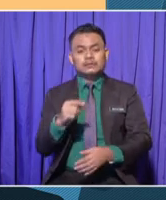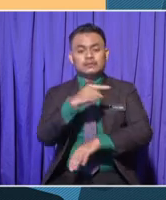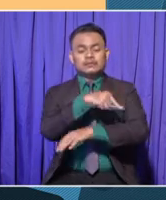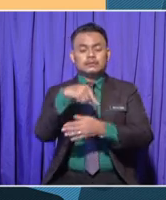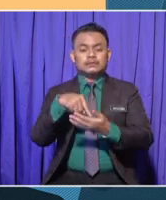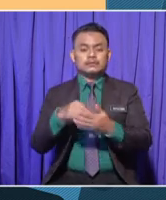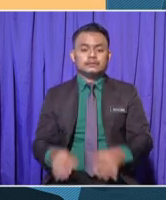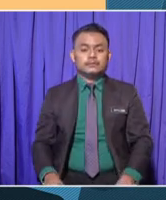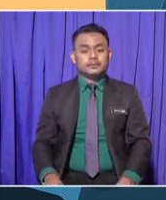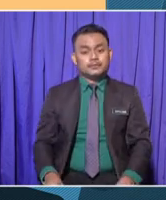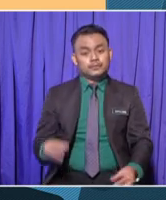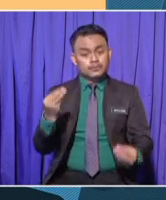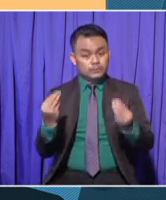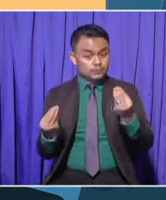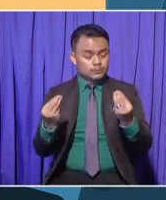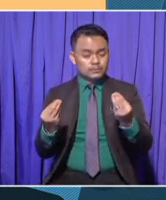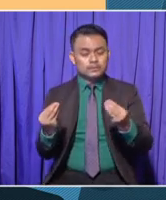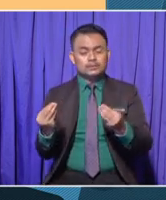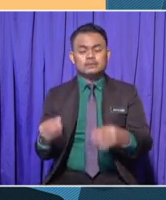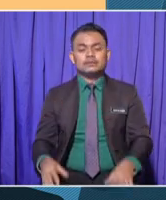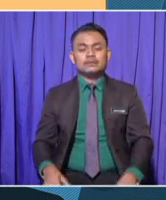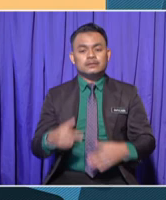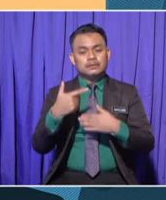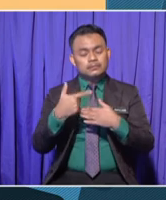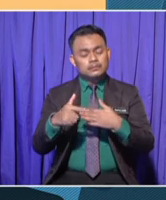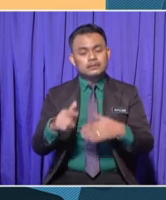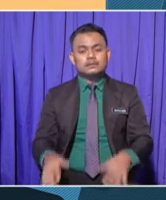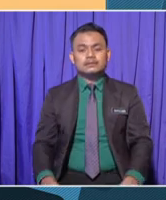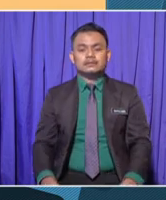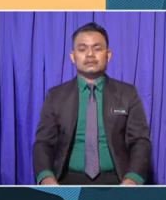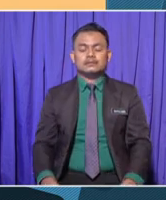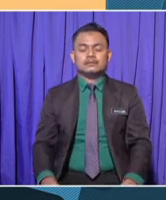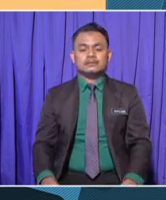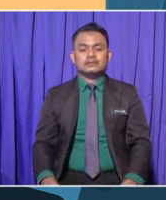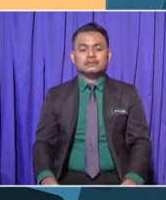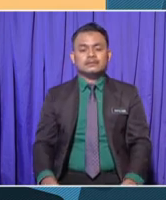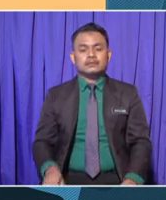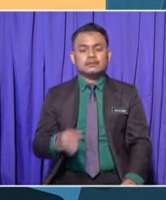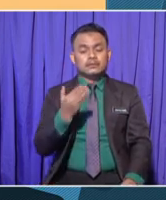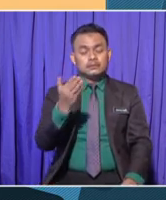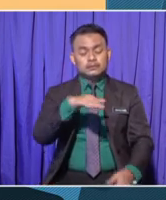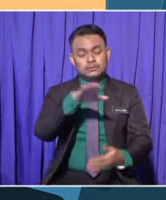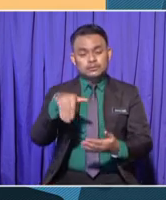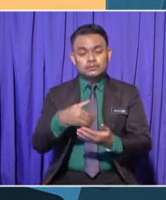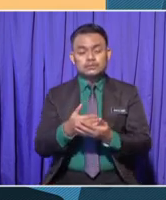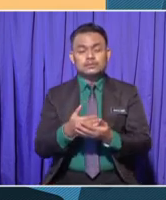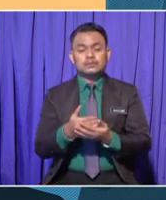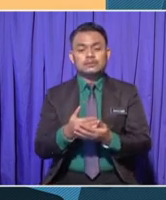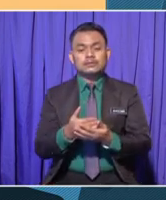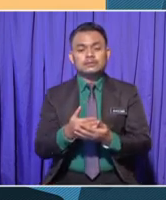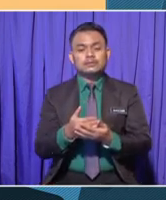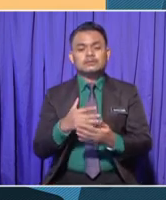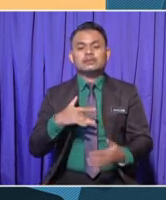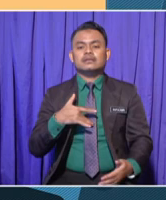Maybe after this, you can be more appreciative of environment